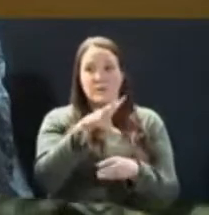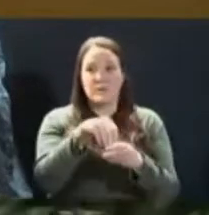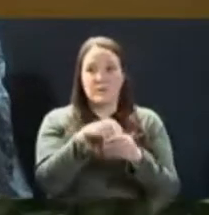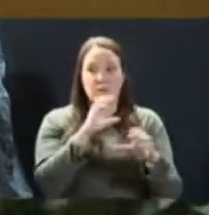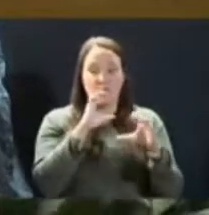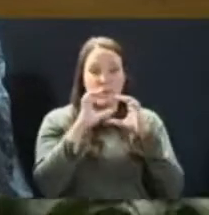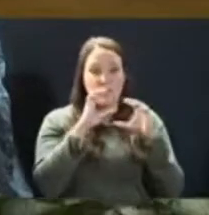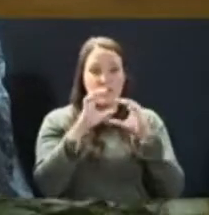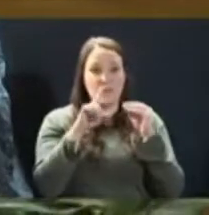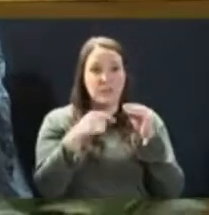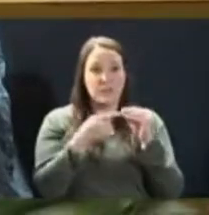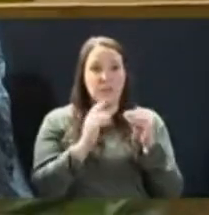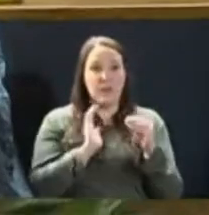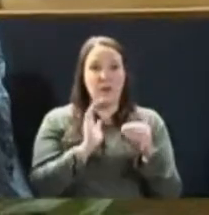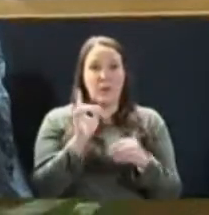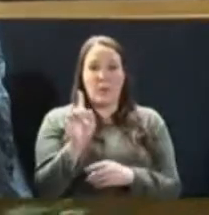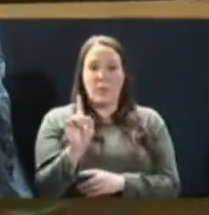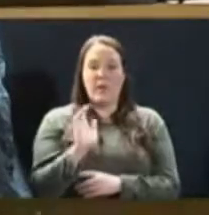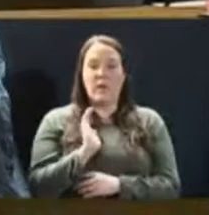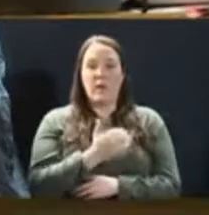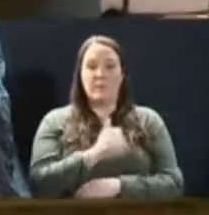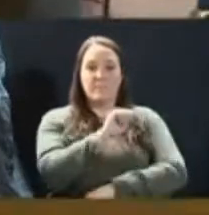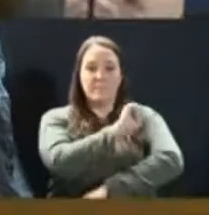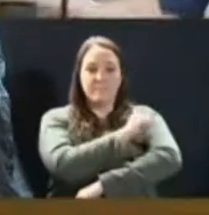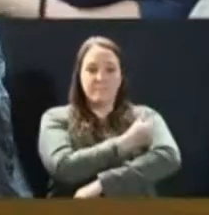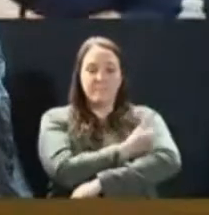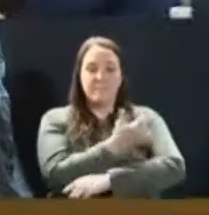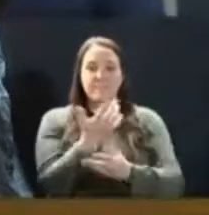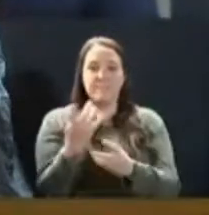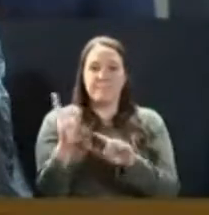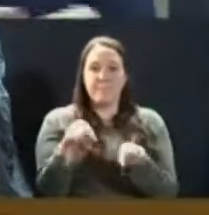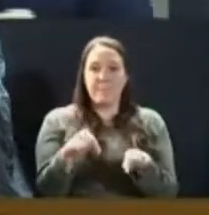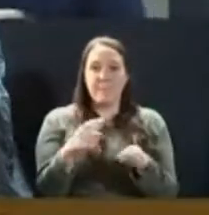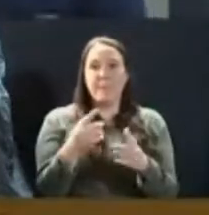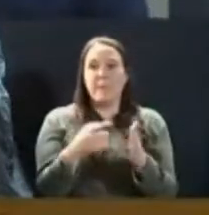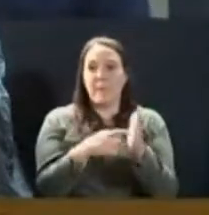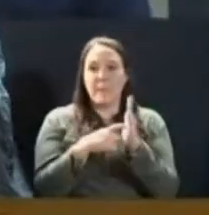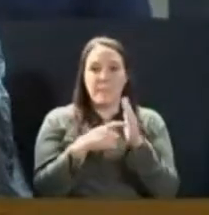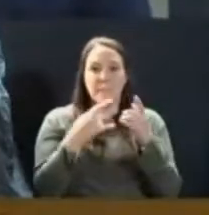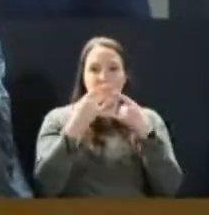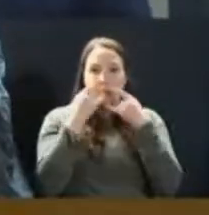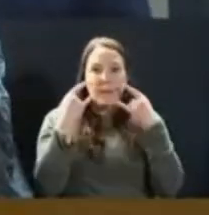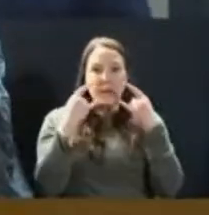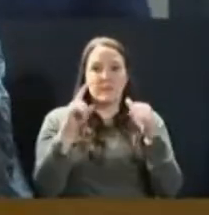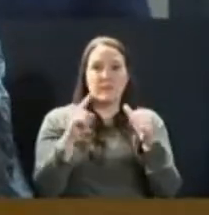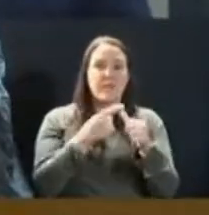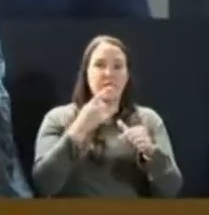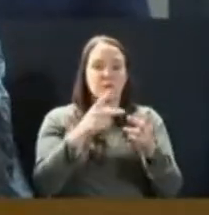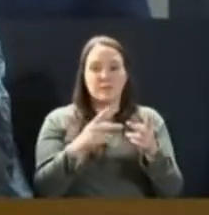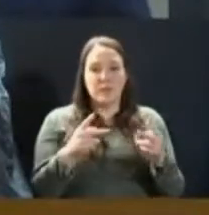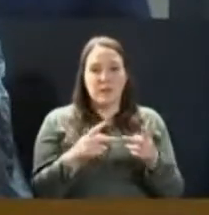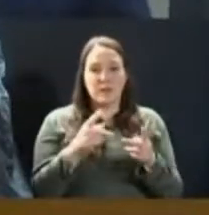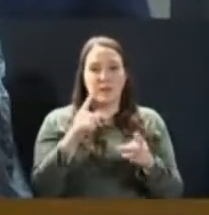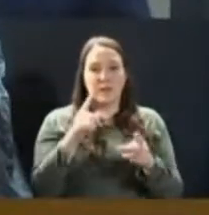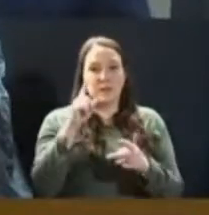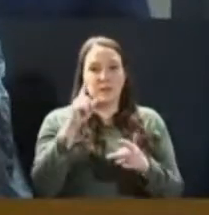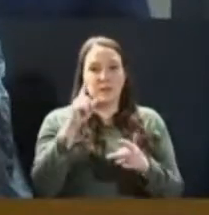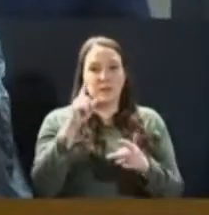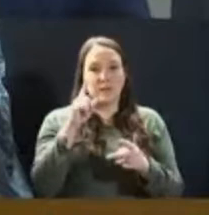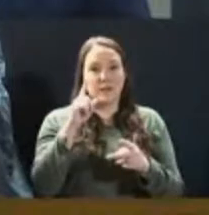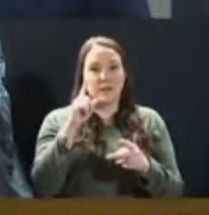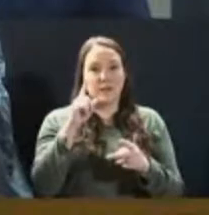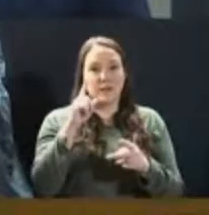about where our authority comes in order to even require a mask mandate. And at that time, I believe what you said